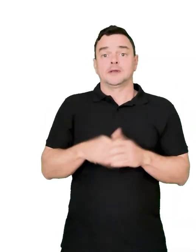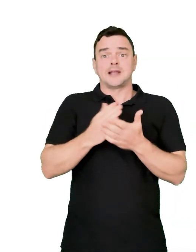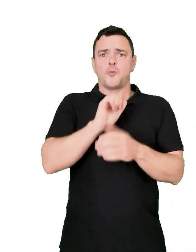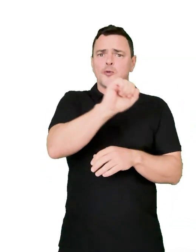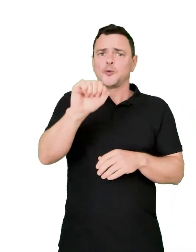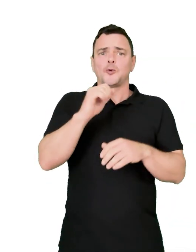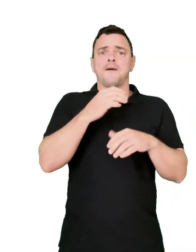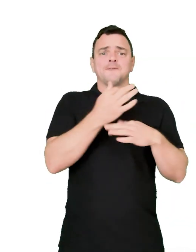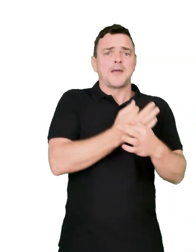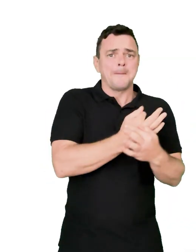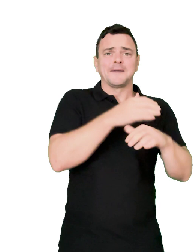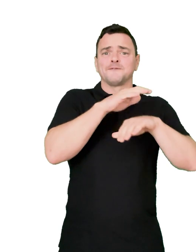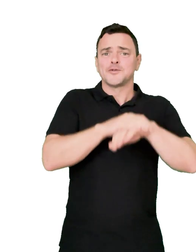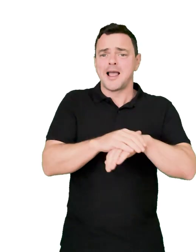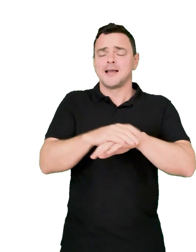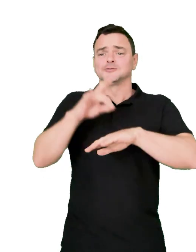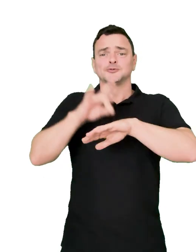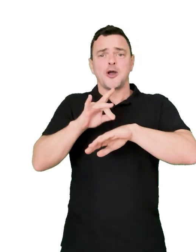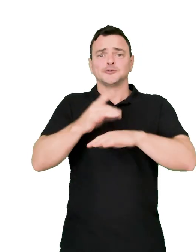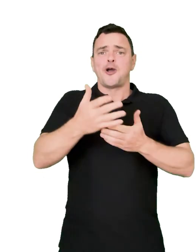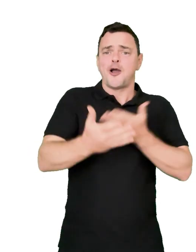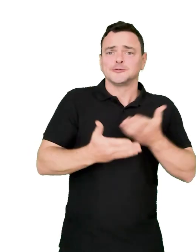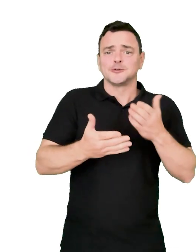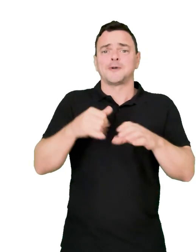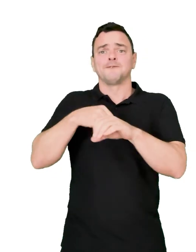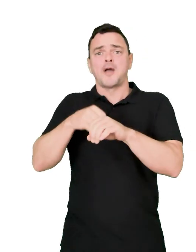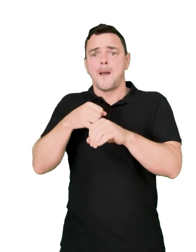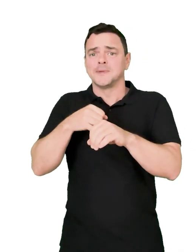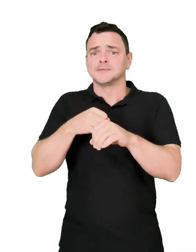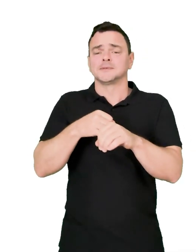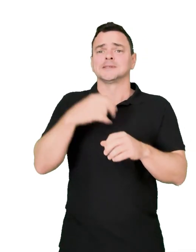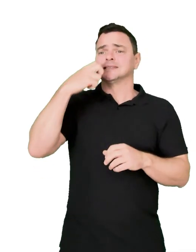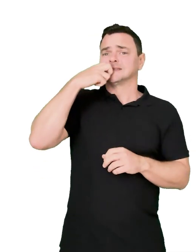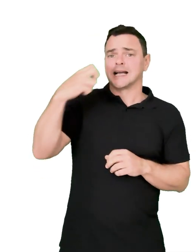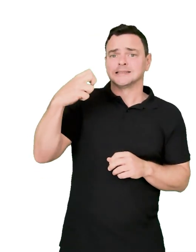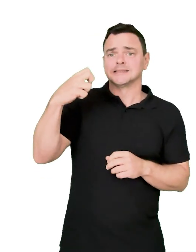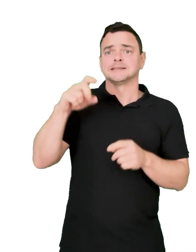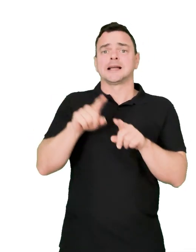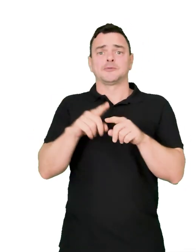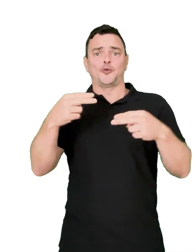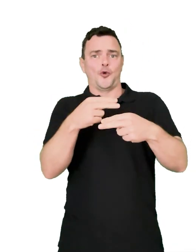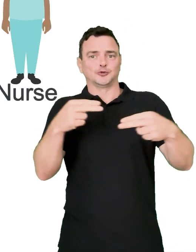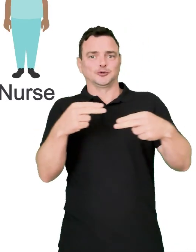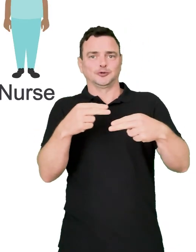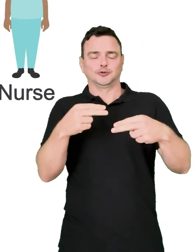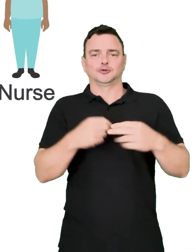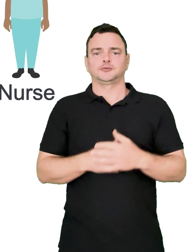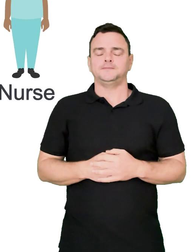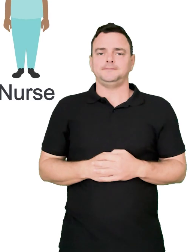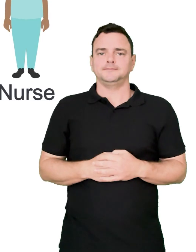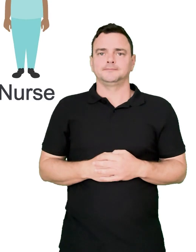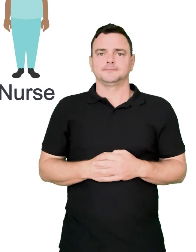Share it with family and friends, your doctor or consultant, your pharmacist, dentist, or